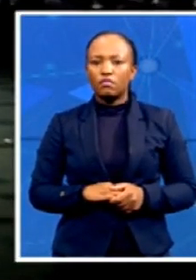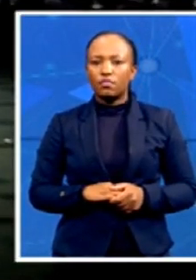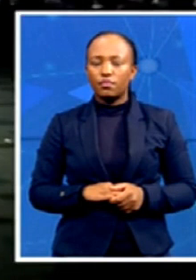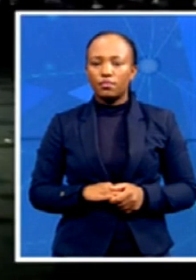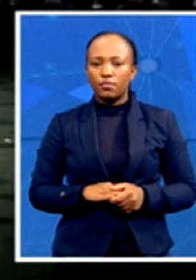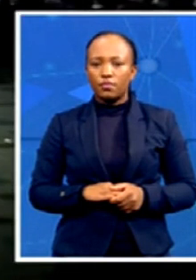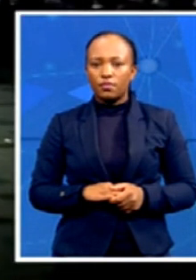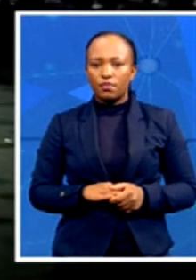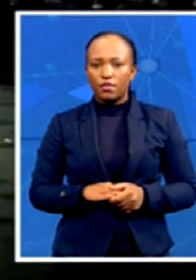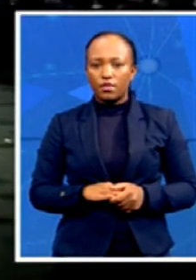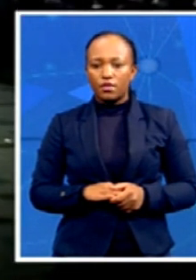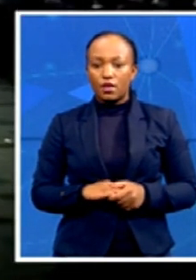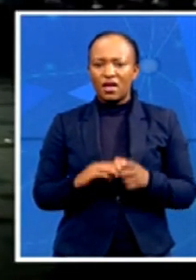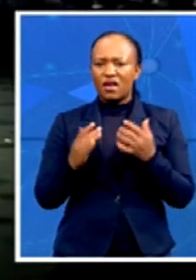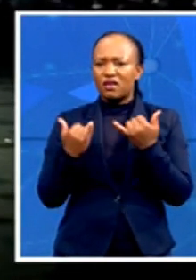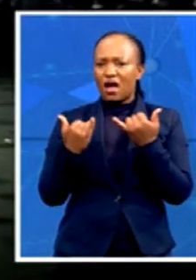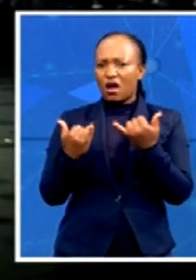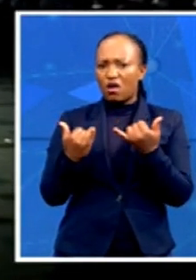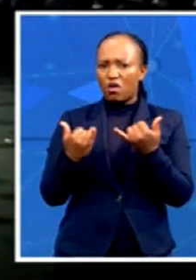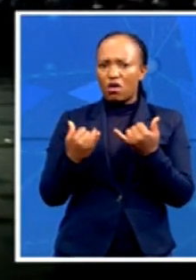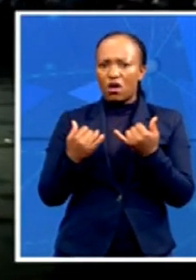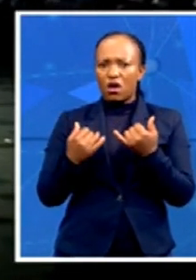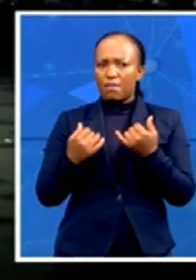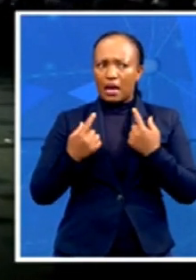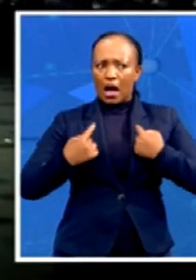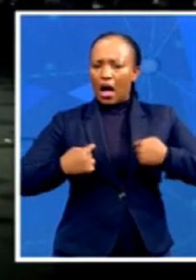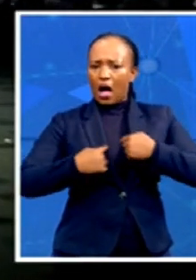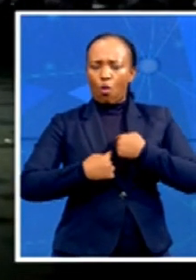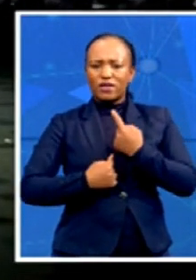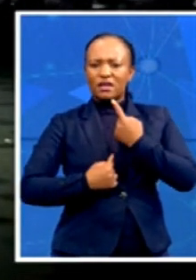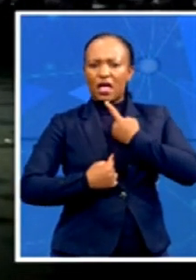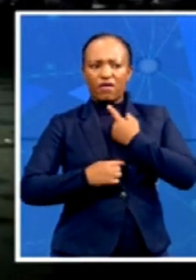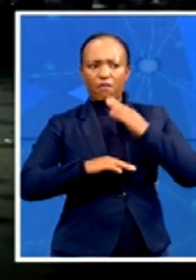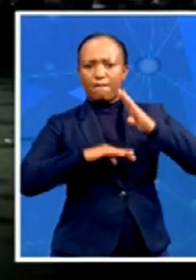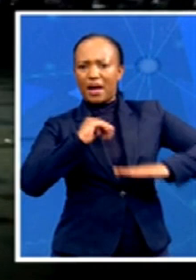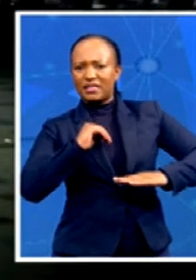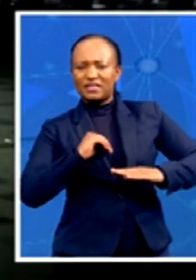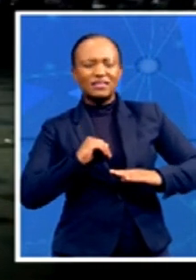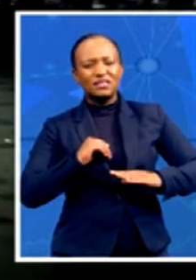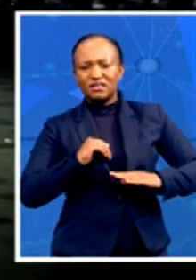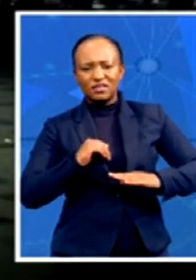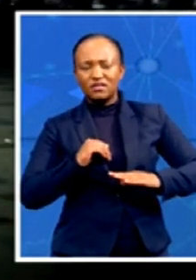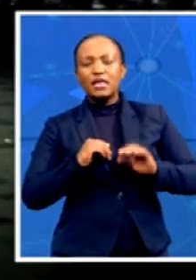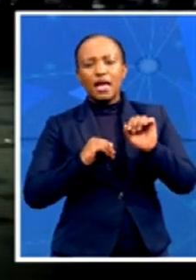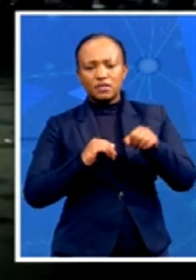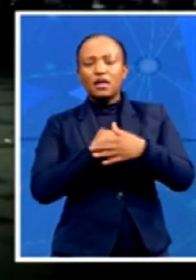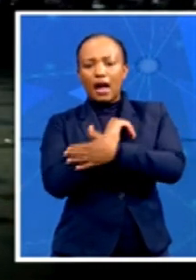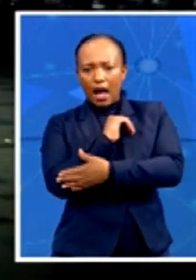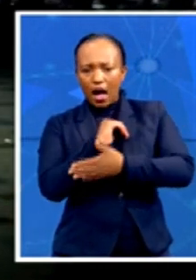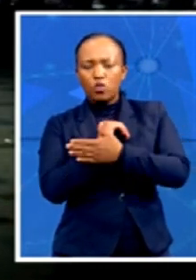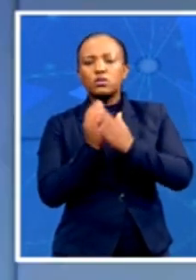punish ourselves, because it does happen that countries do fall behind when it comes to